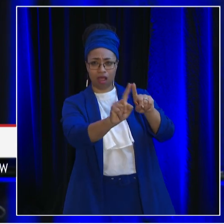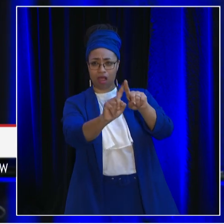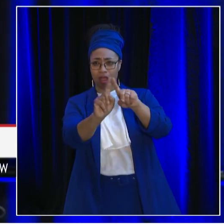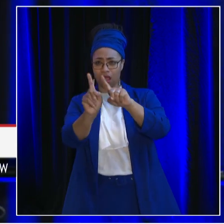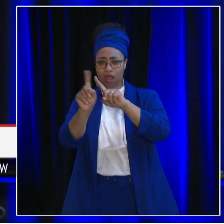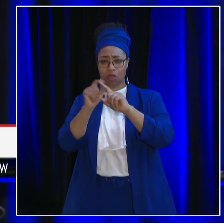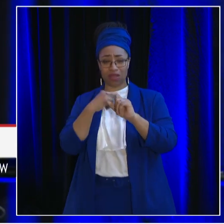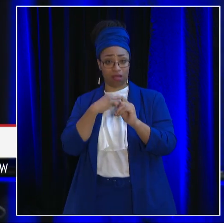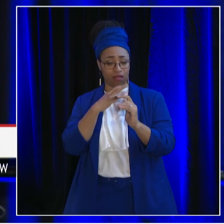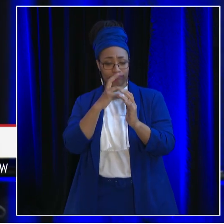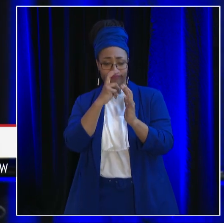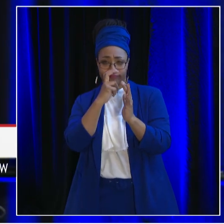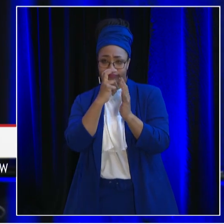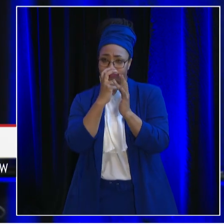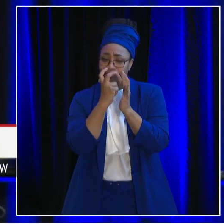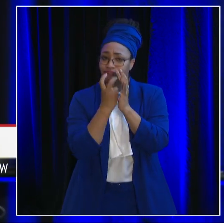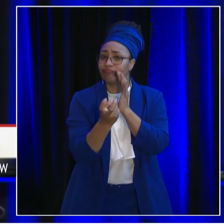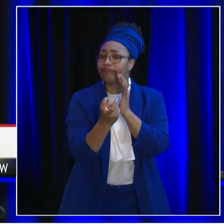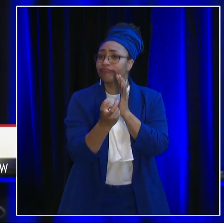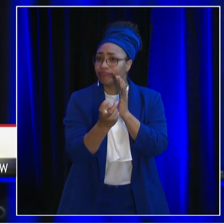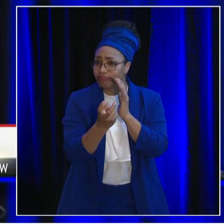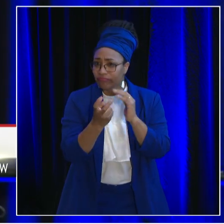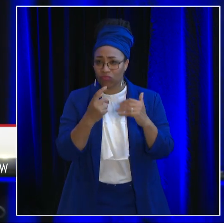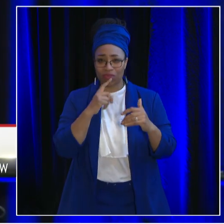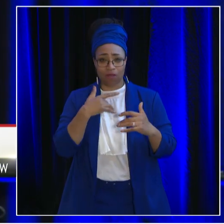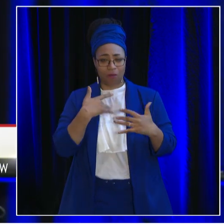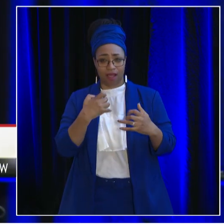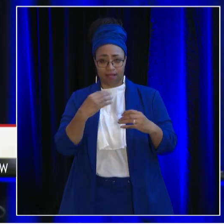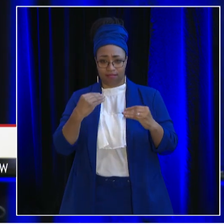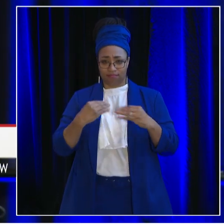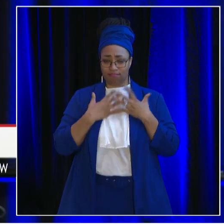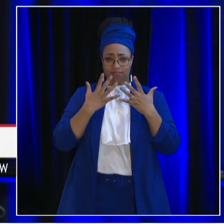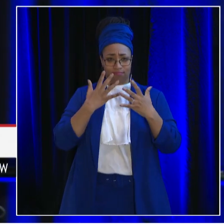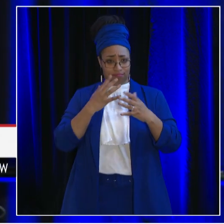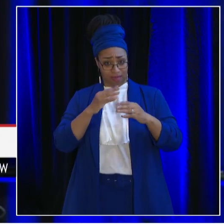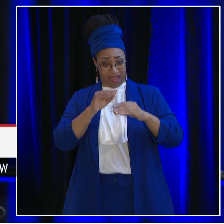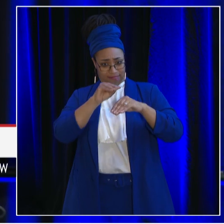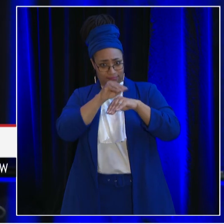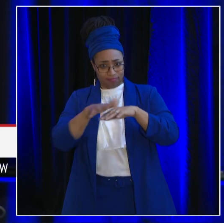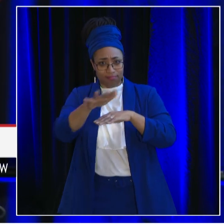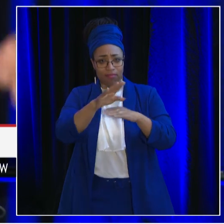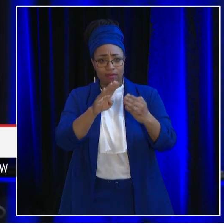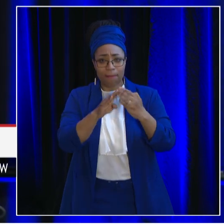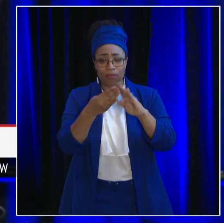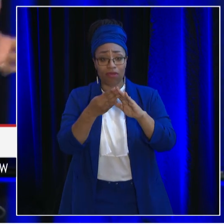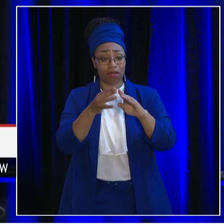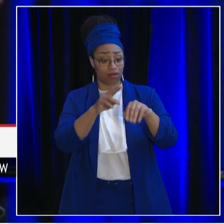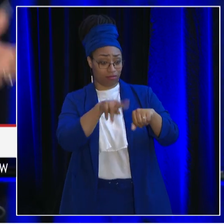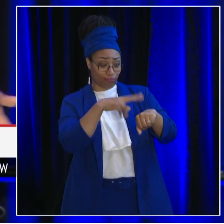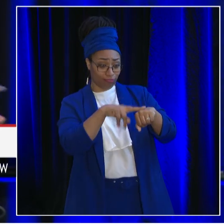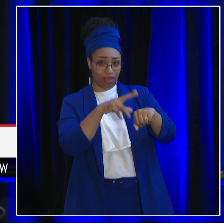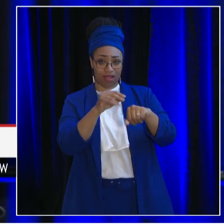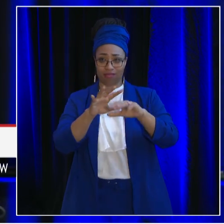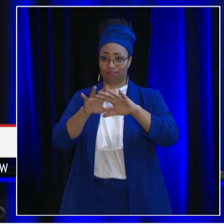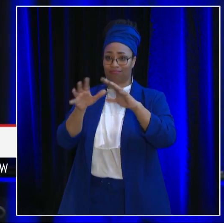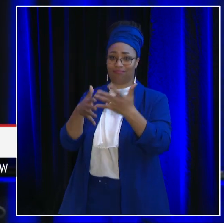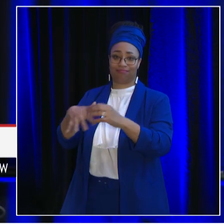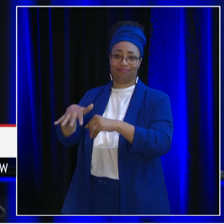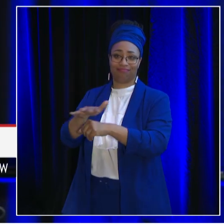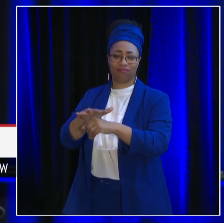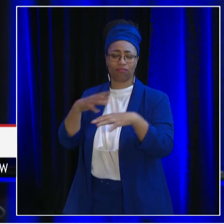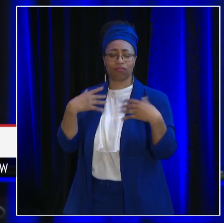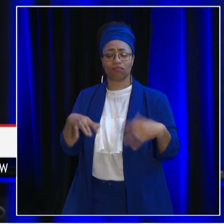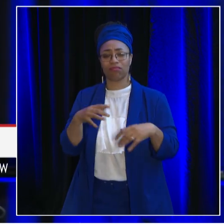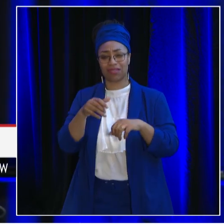a difference in my local and national community, if I really wanted to get at the heart of and do the real work of democracy, I